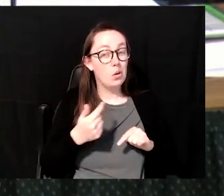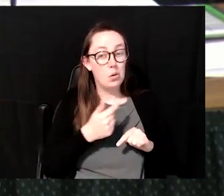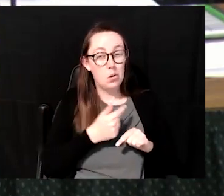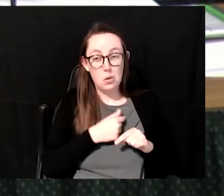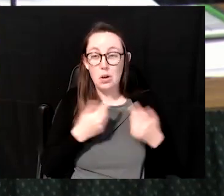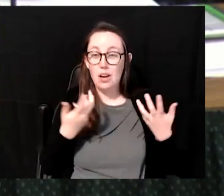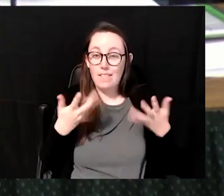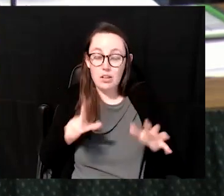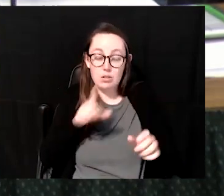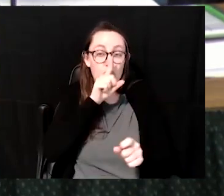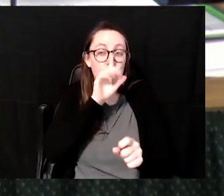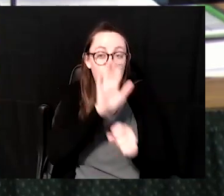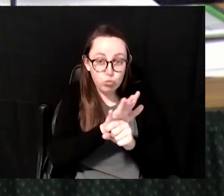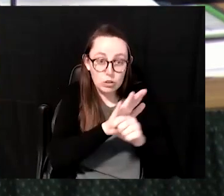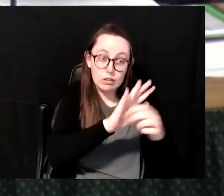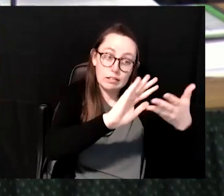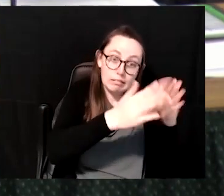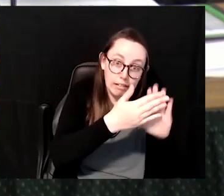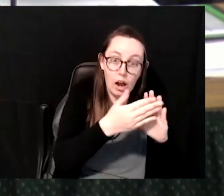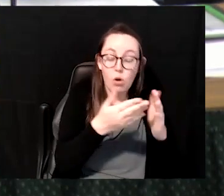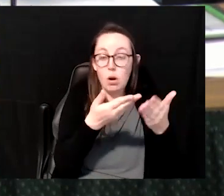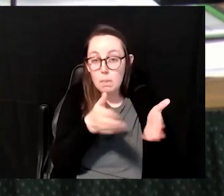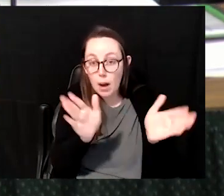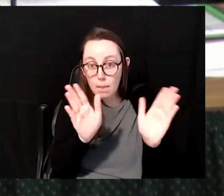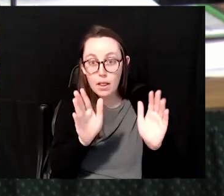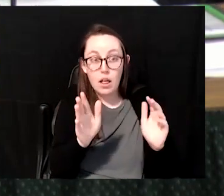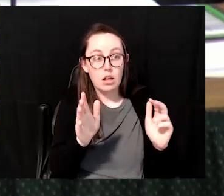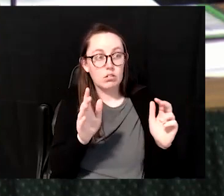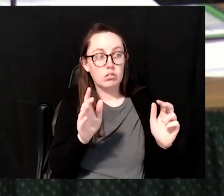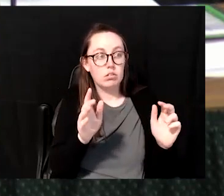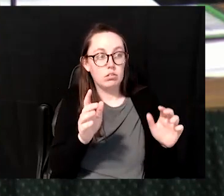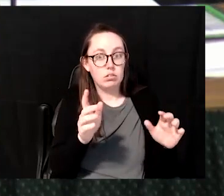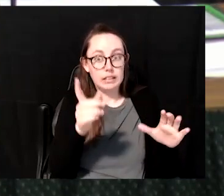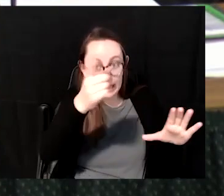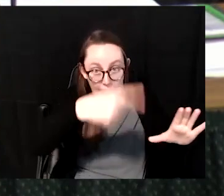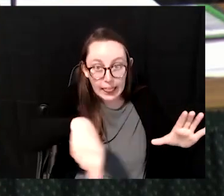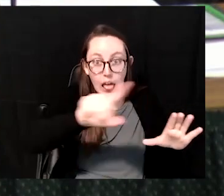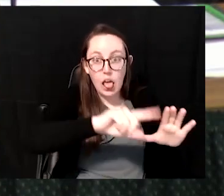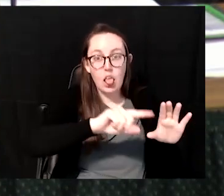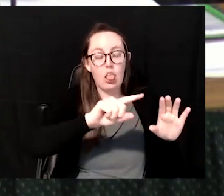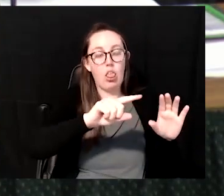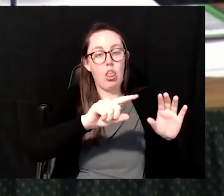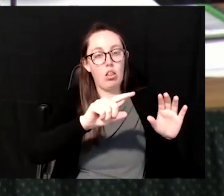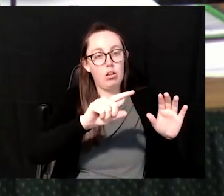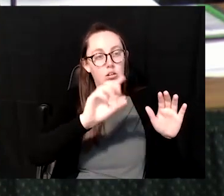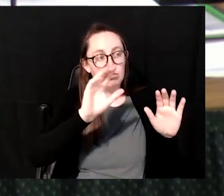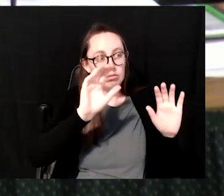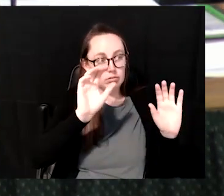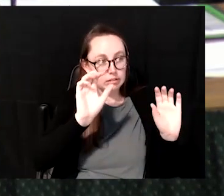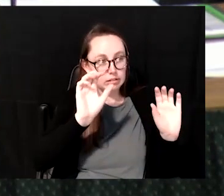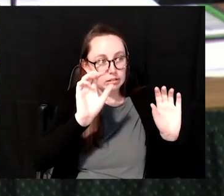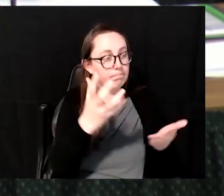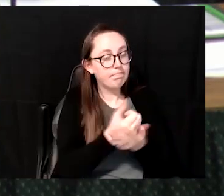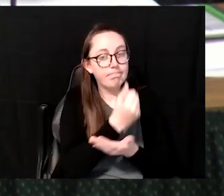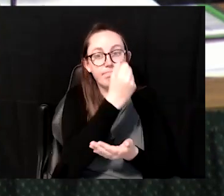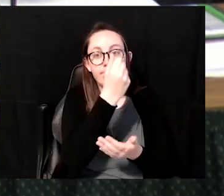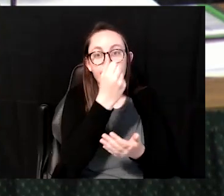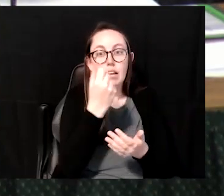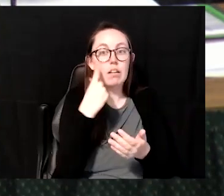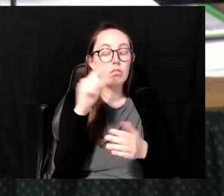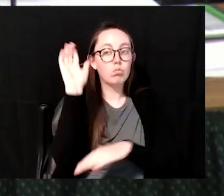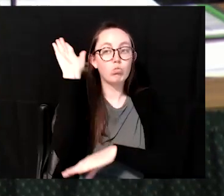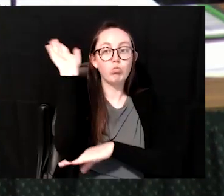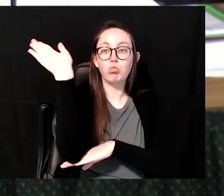opportunity for them to present ideas uh and as John put it for outside organizations